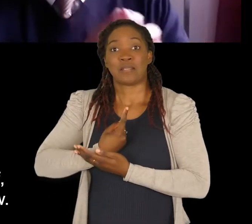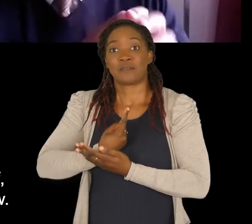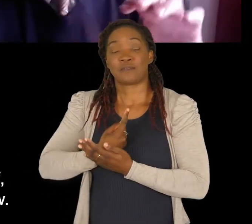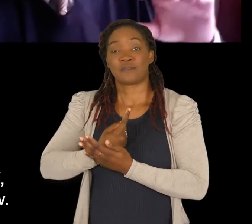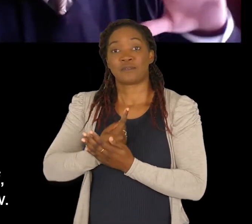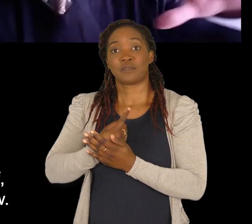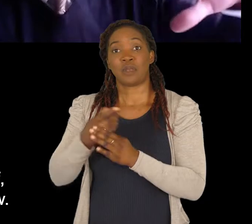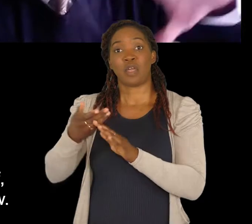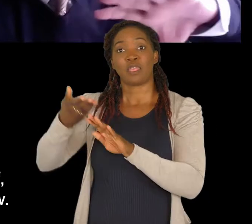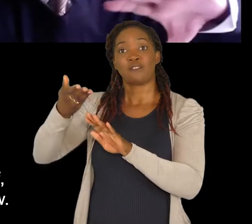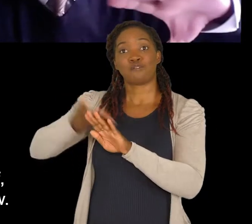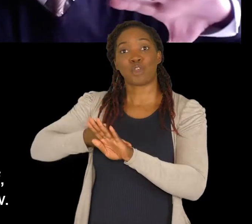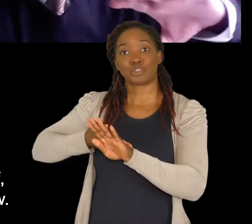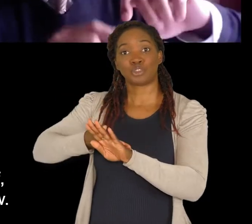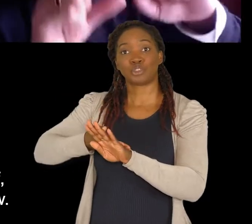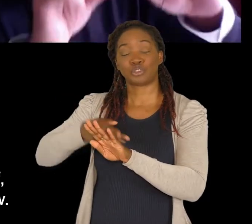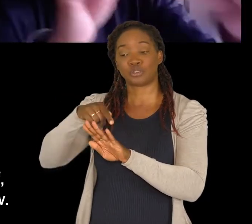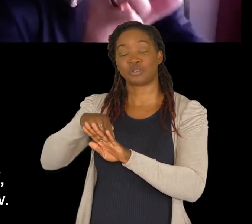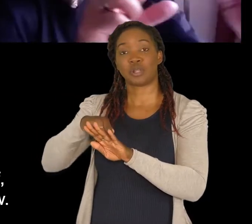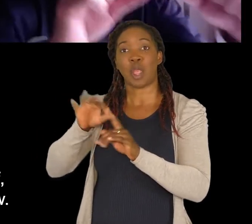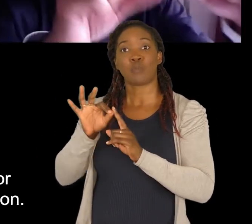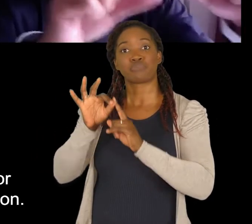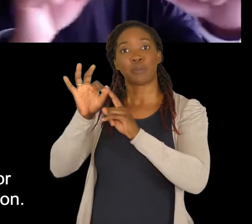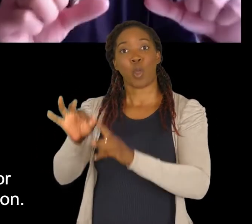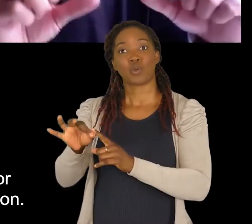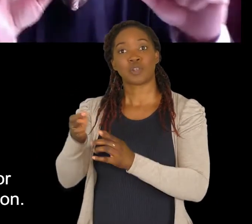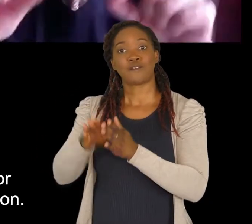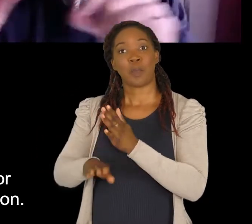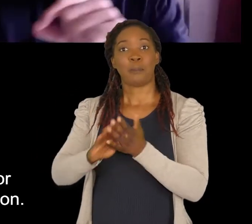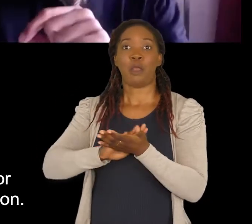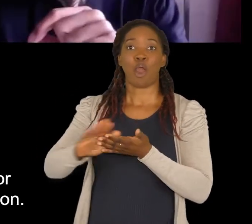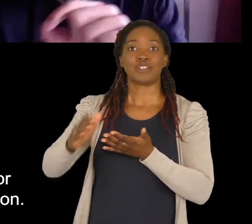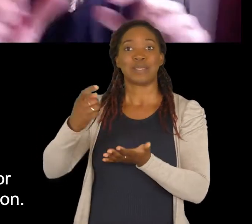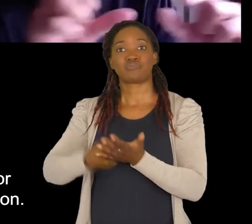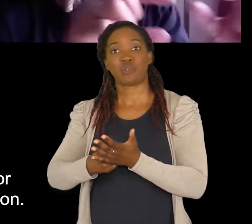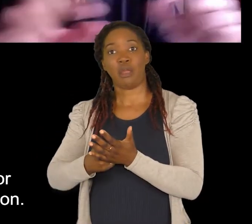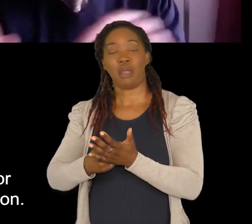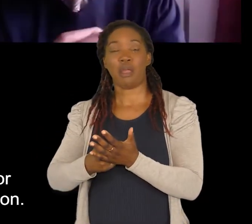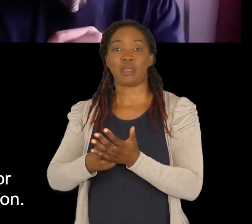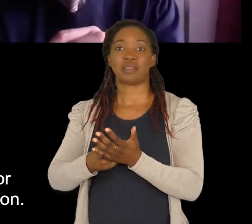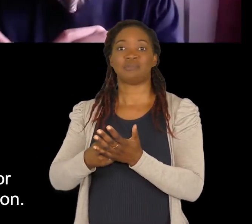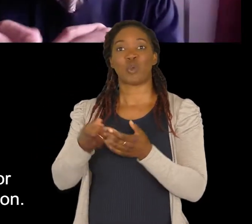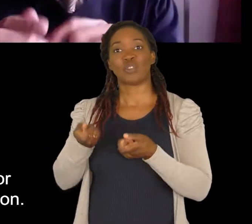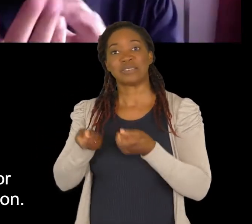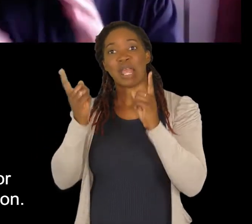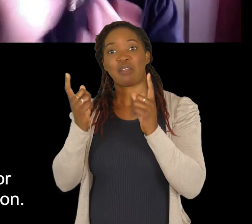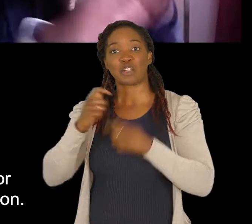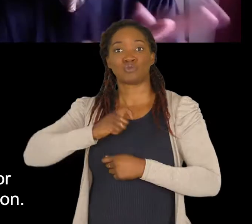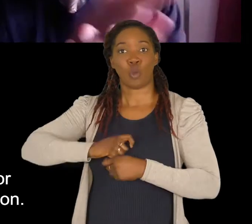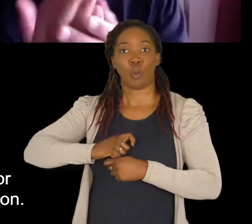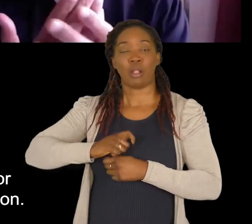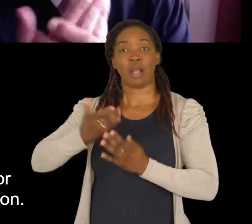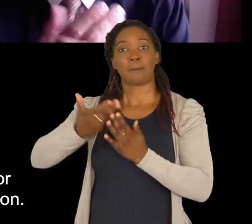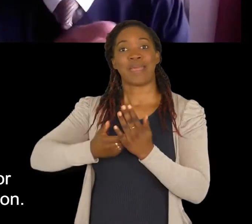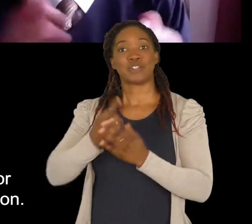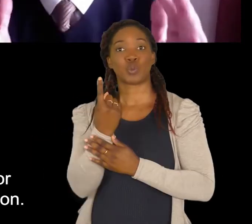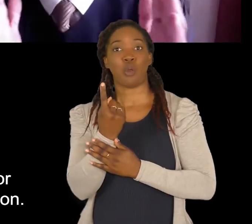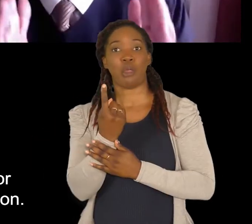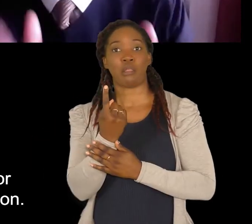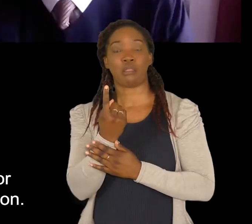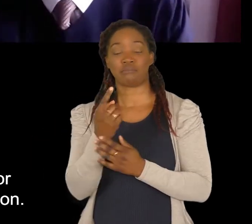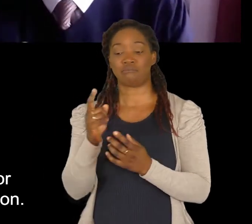okay? And on the front page, I put, you know, proposal from Hardeep Rai for client director role. Page